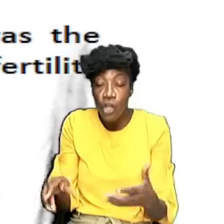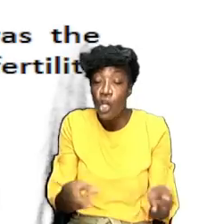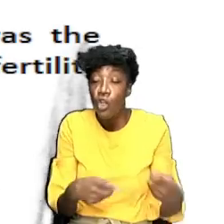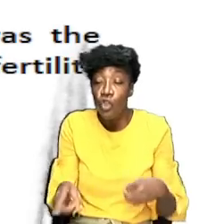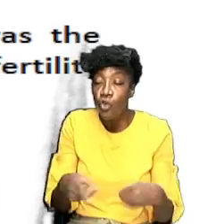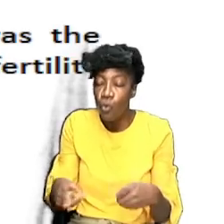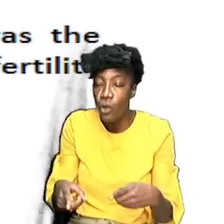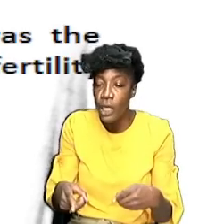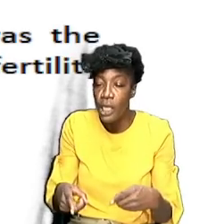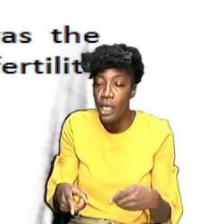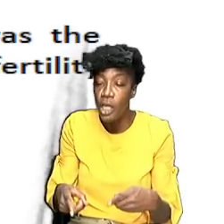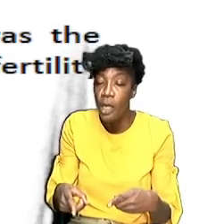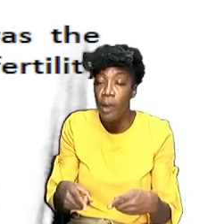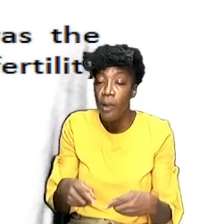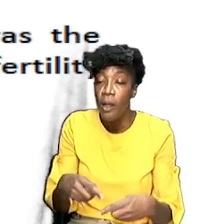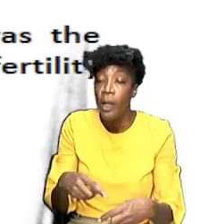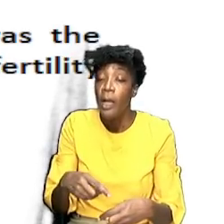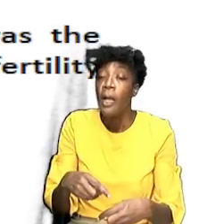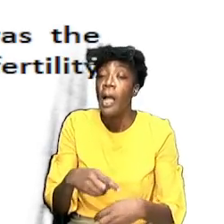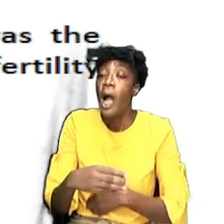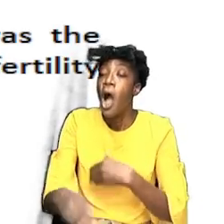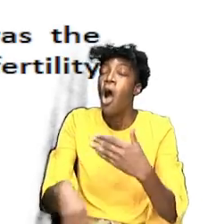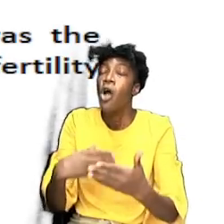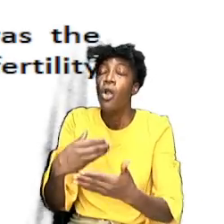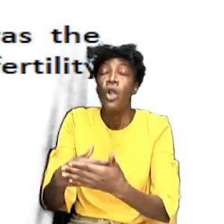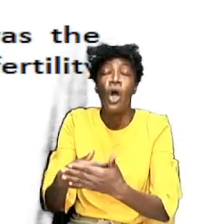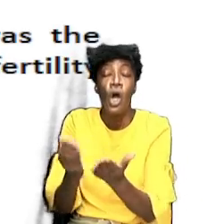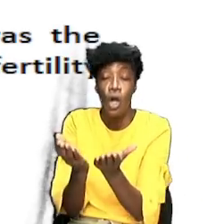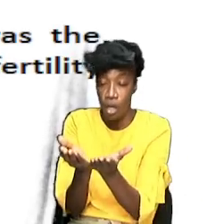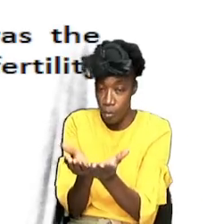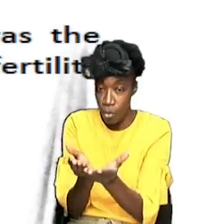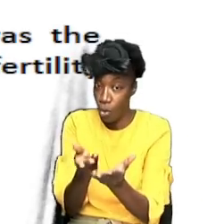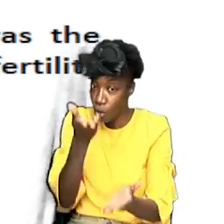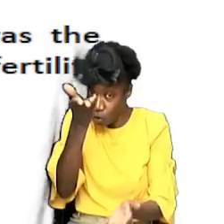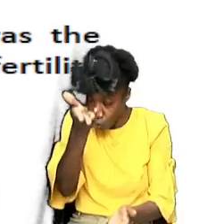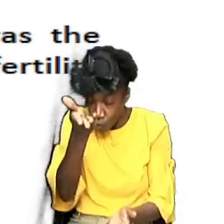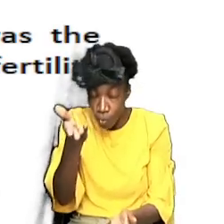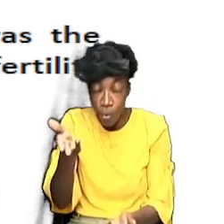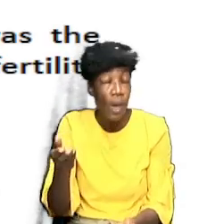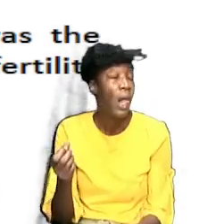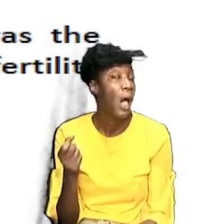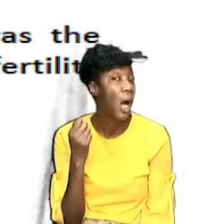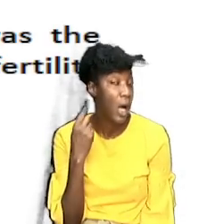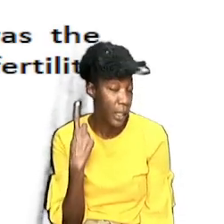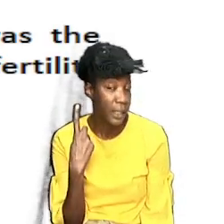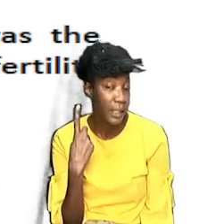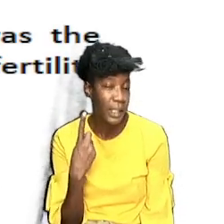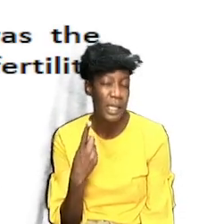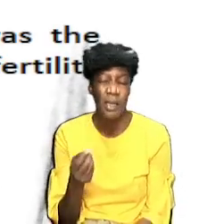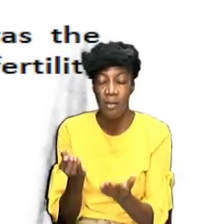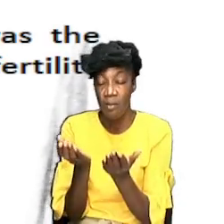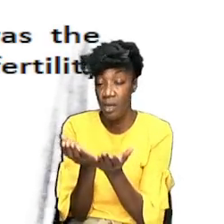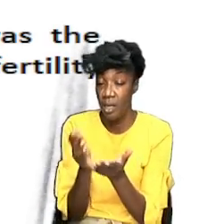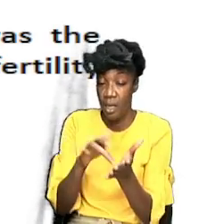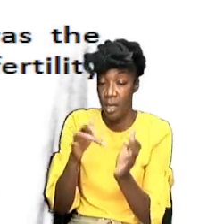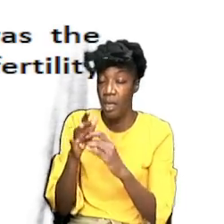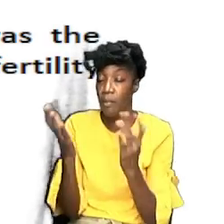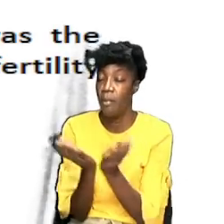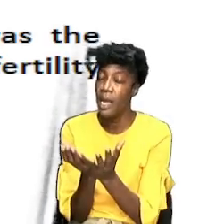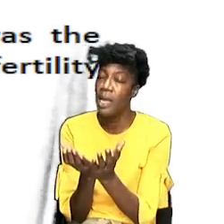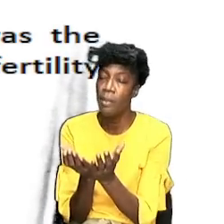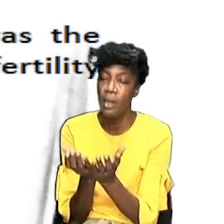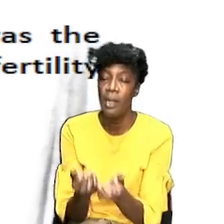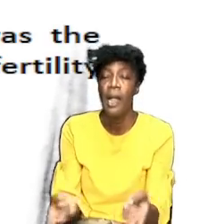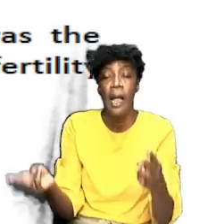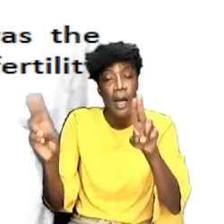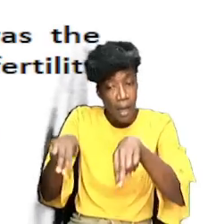of the whole book. Amen. It's very important that we at least have an understanding of what the book is about, amen, and what was taking